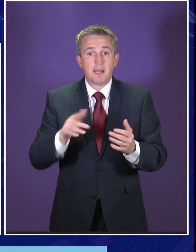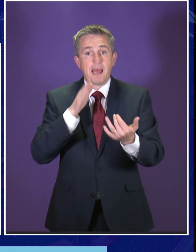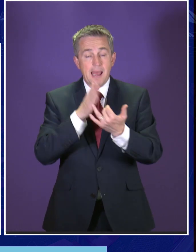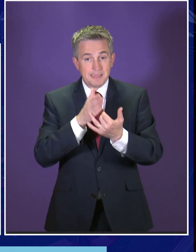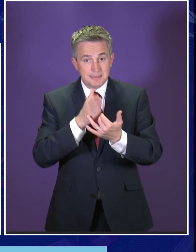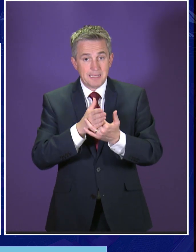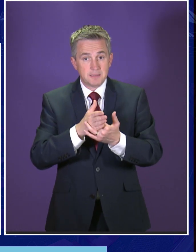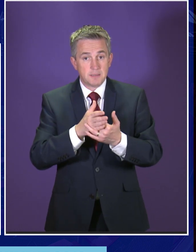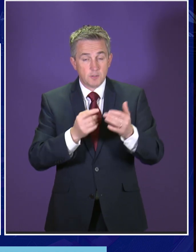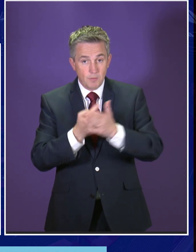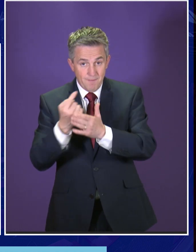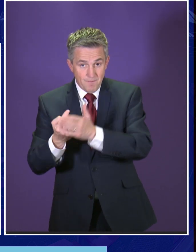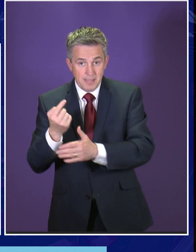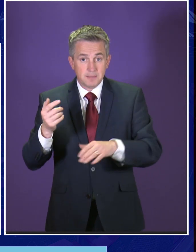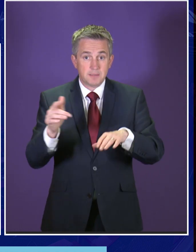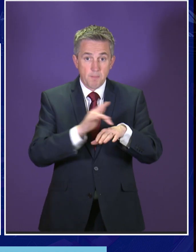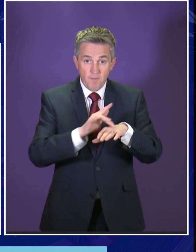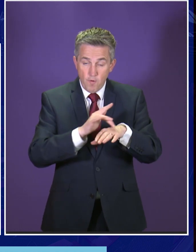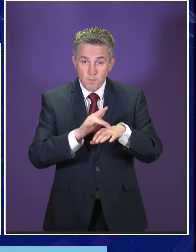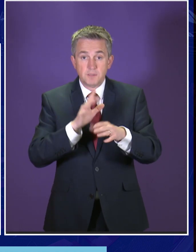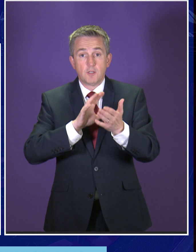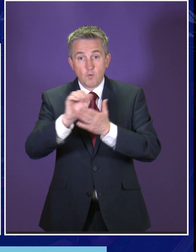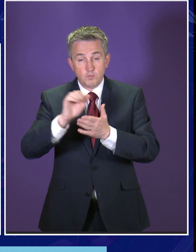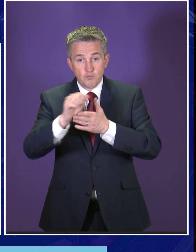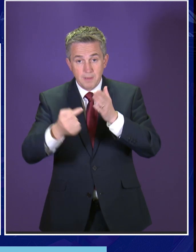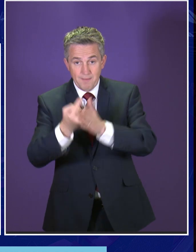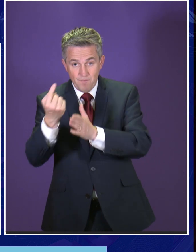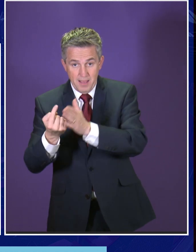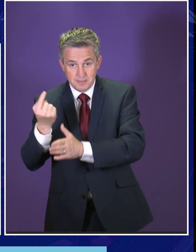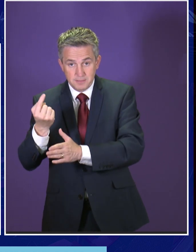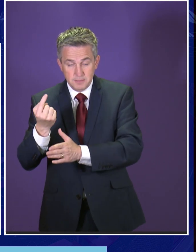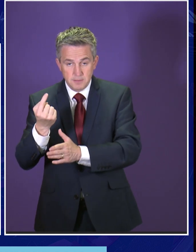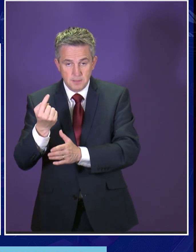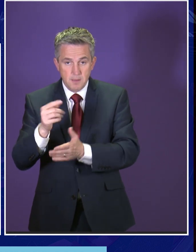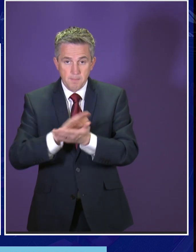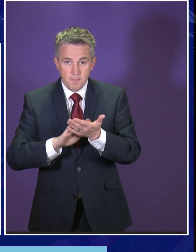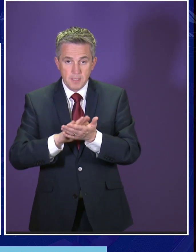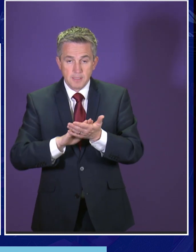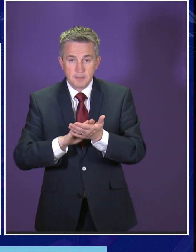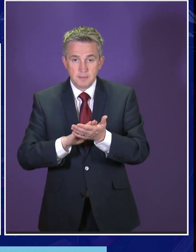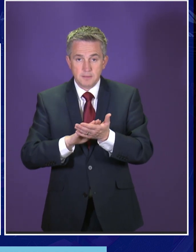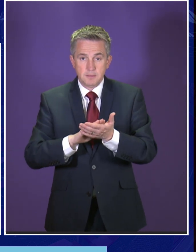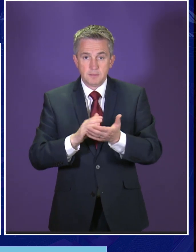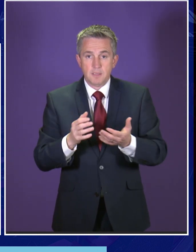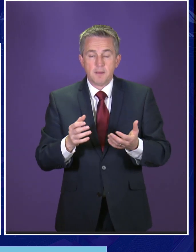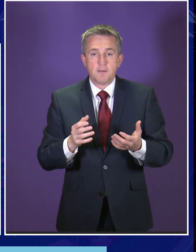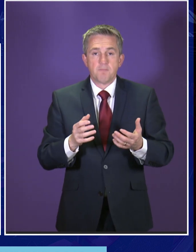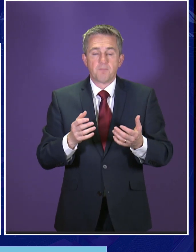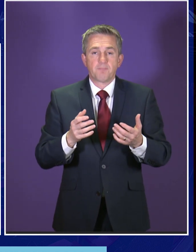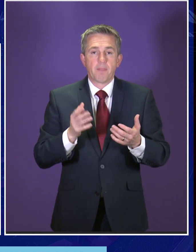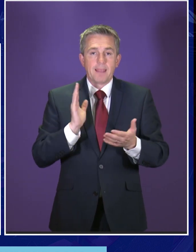of the public and performance at cultural events include provision of enabling environment for